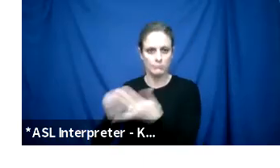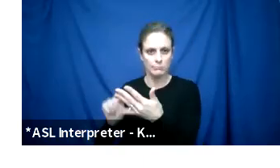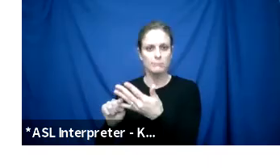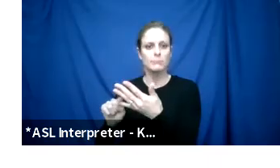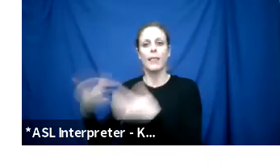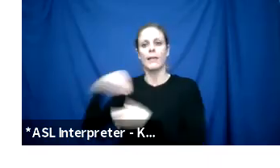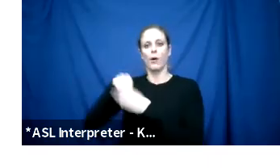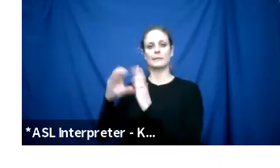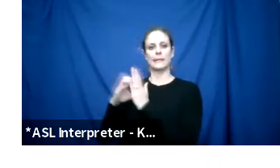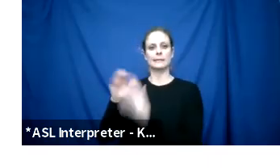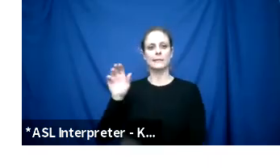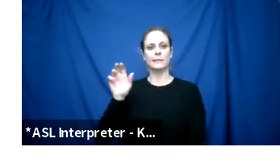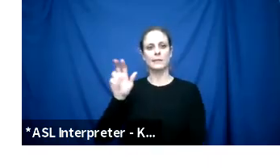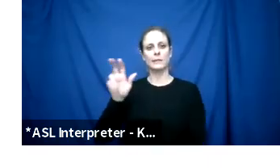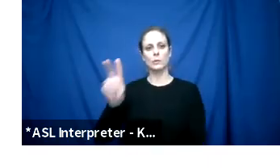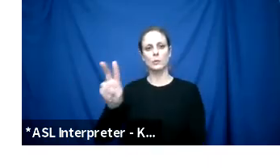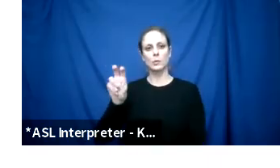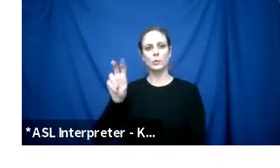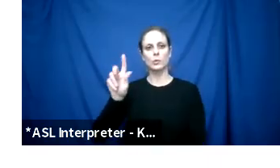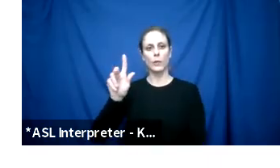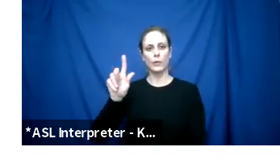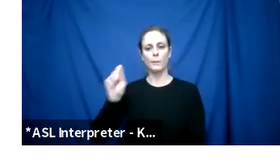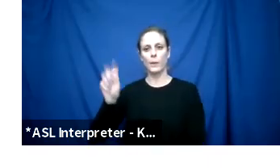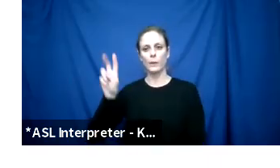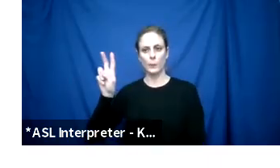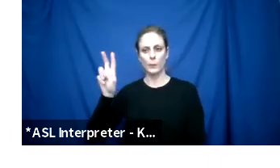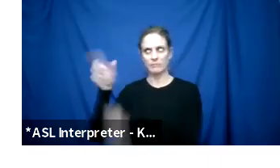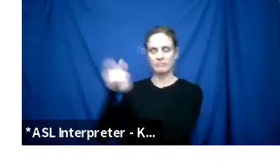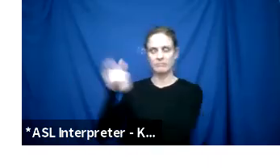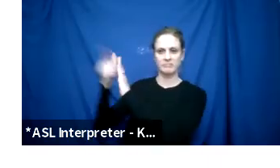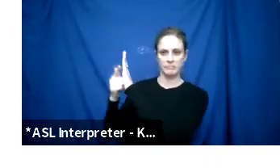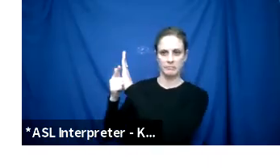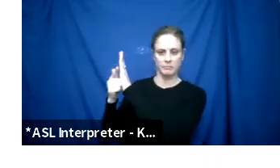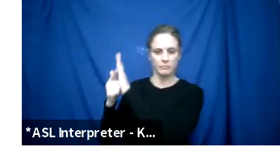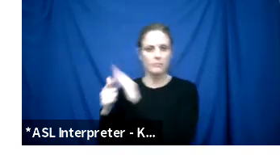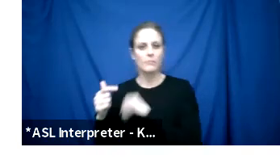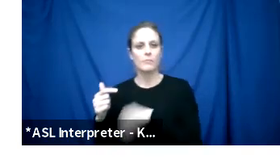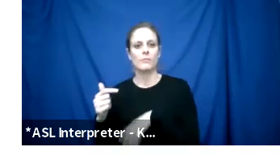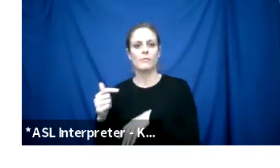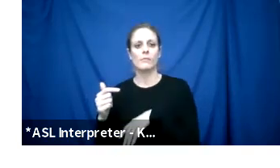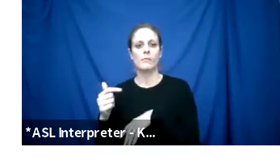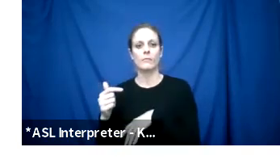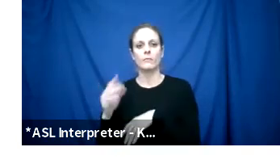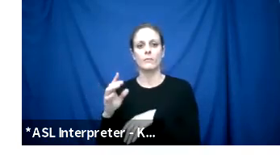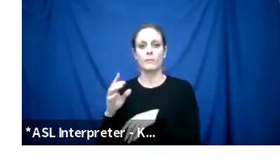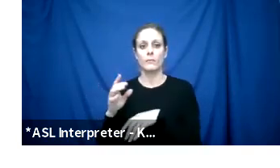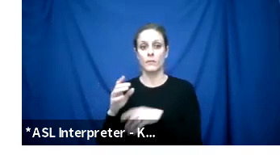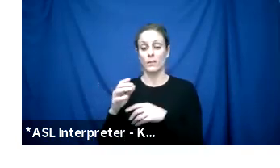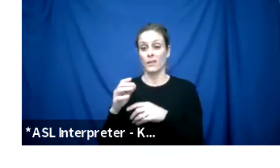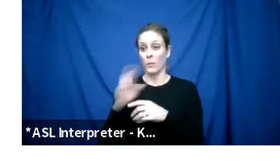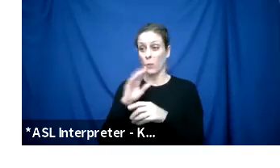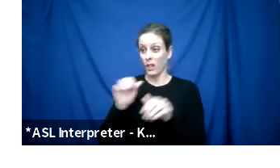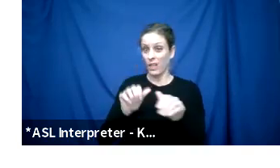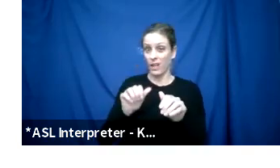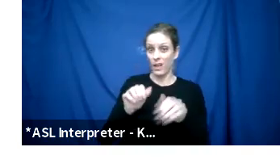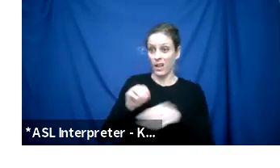223.2. Now, whether or not the facility specializes in treating conditions affecting mobility is going to be